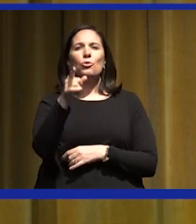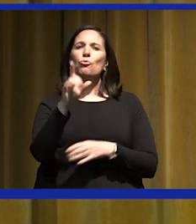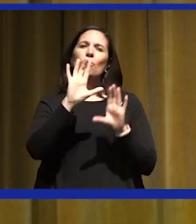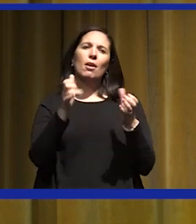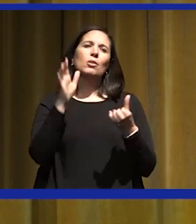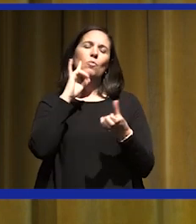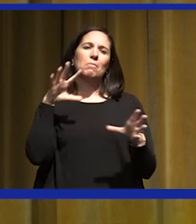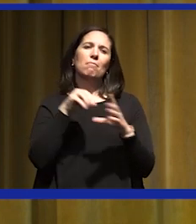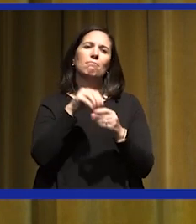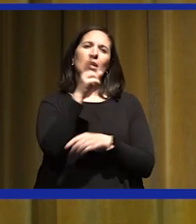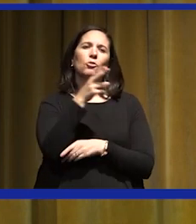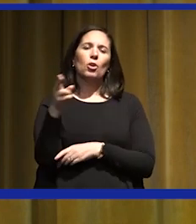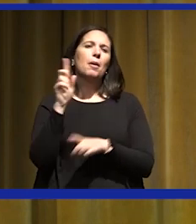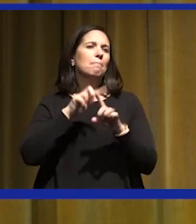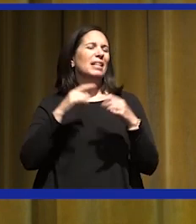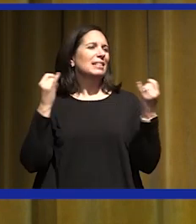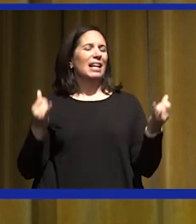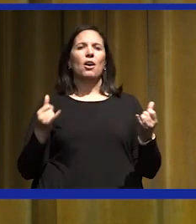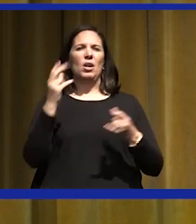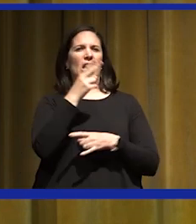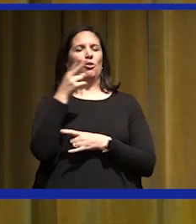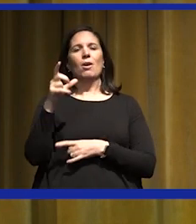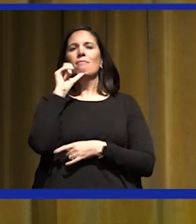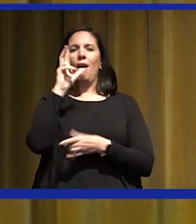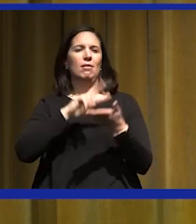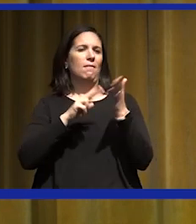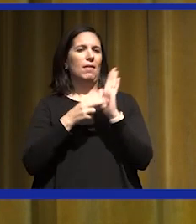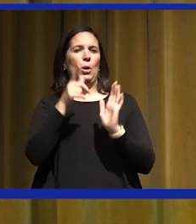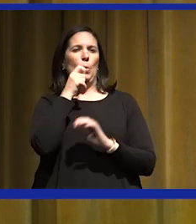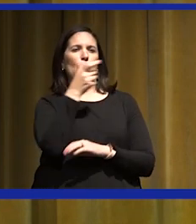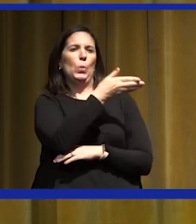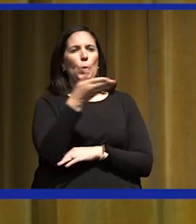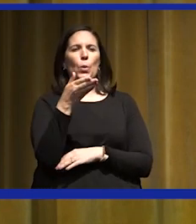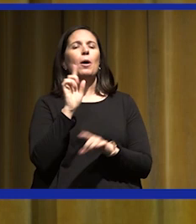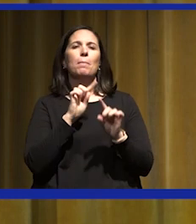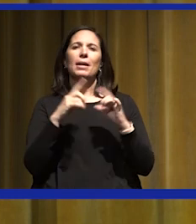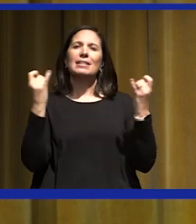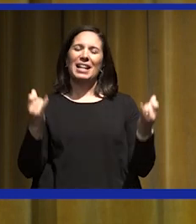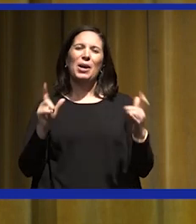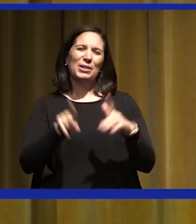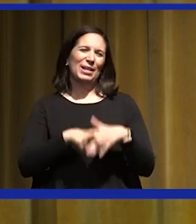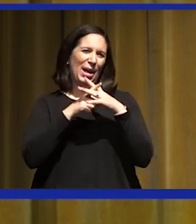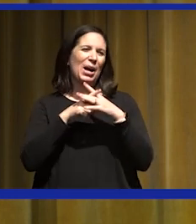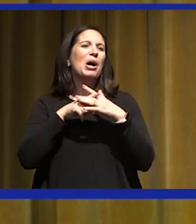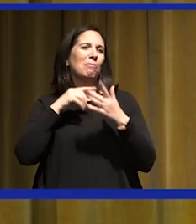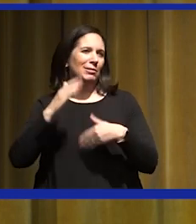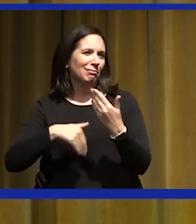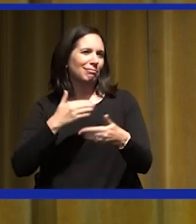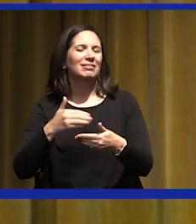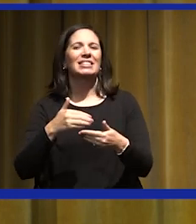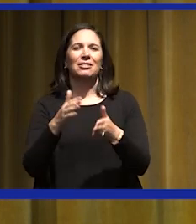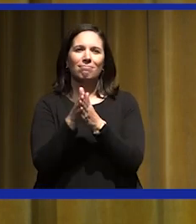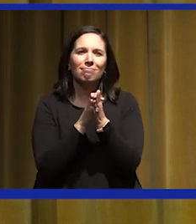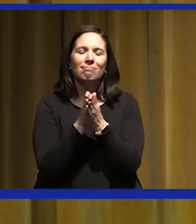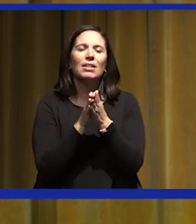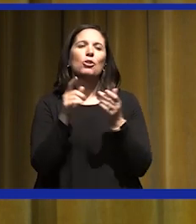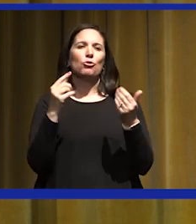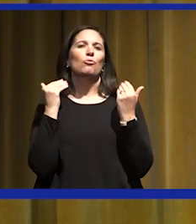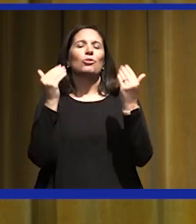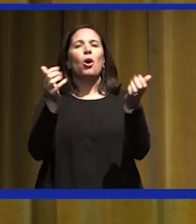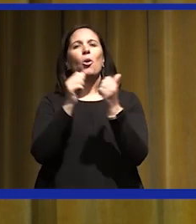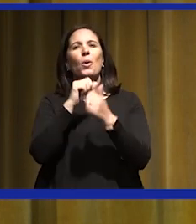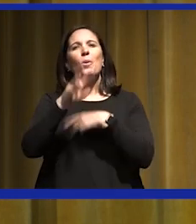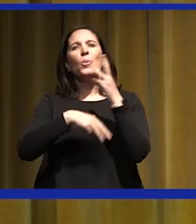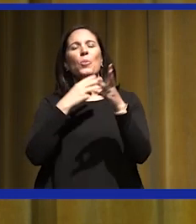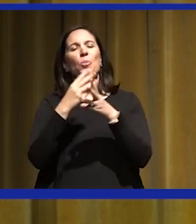no means will this historical time define you. You guys are just getting warmed up. As you make your way in the world, I encourage you to pursue